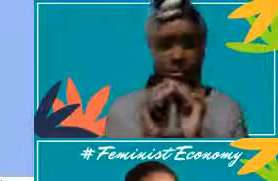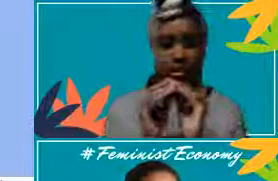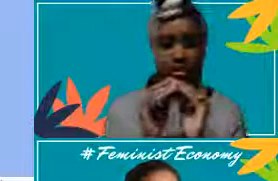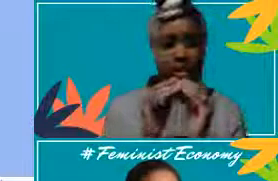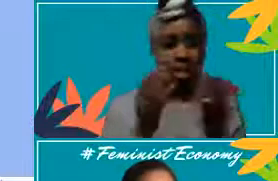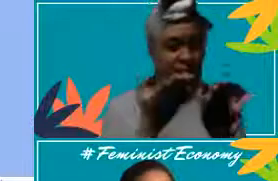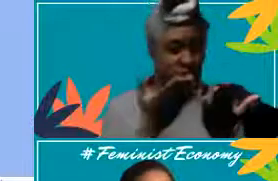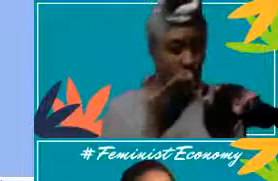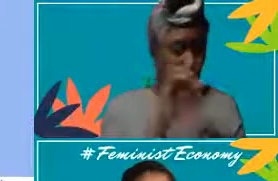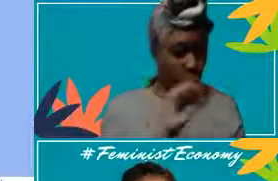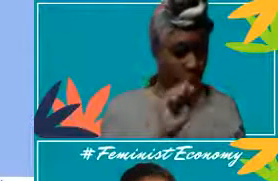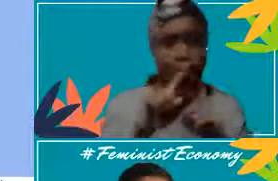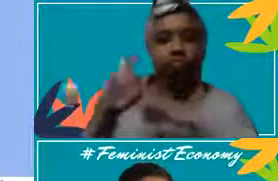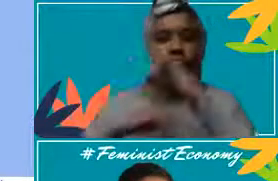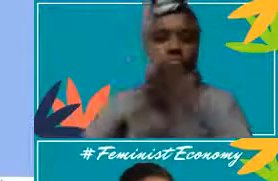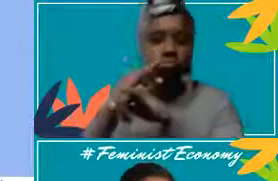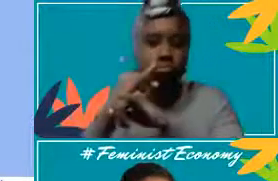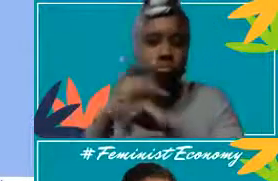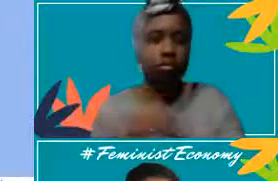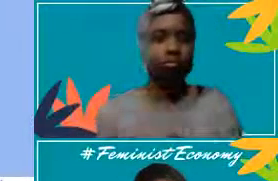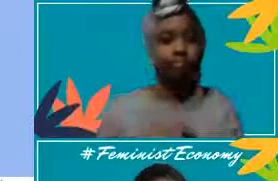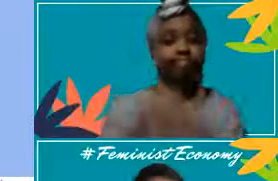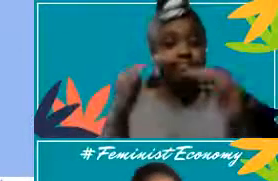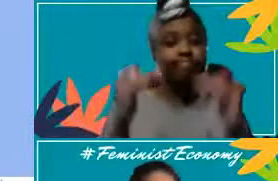internationally. Investing in a care economy.